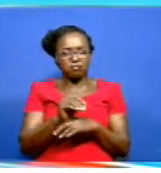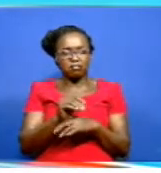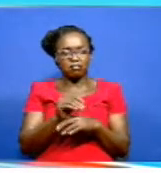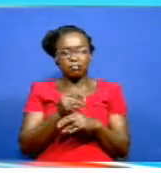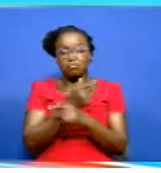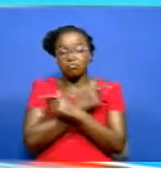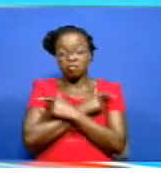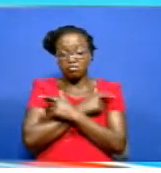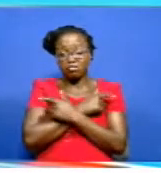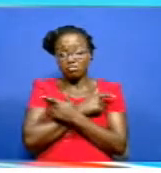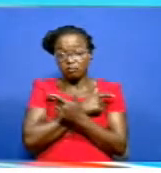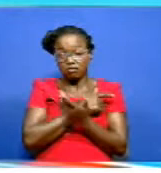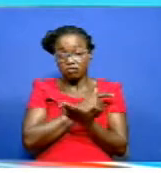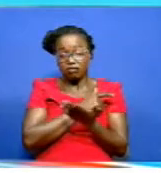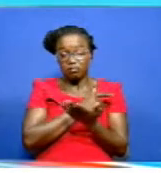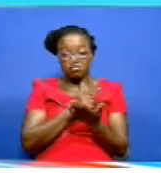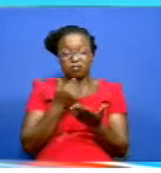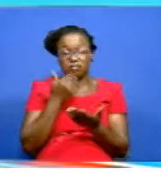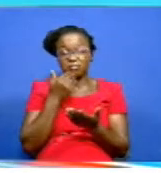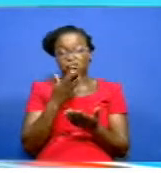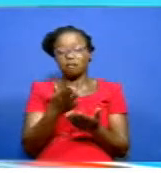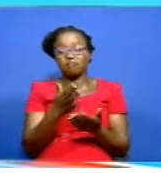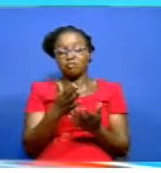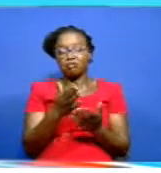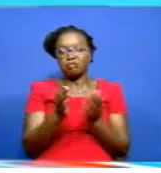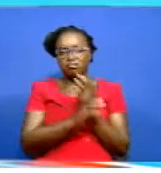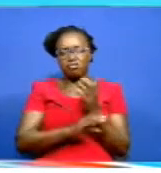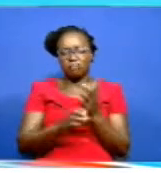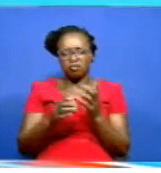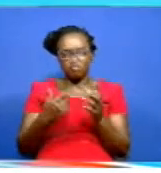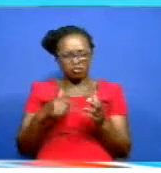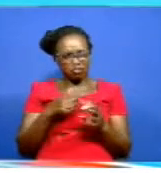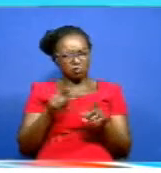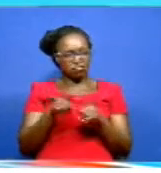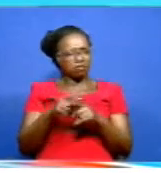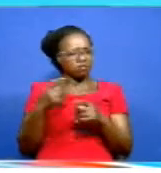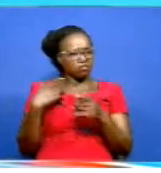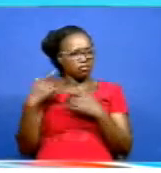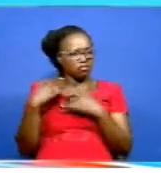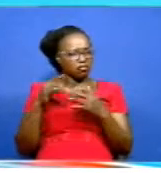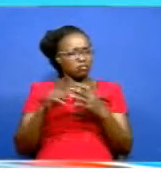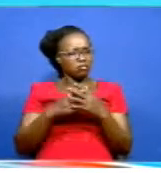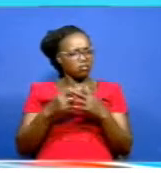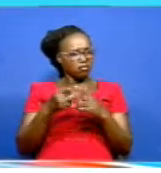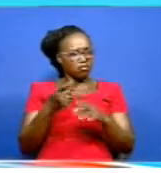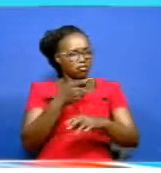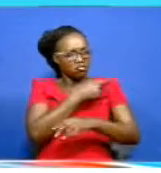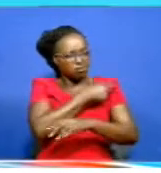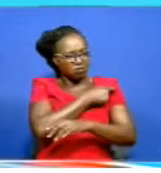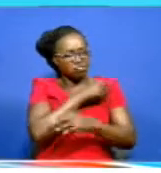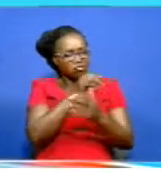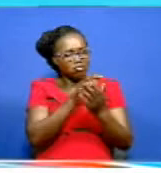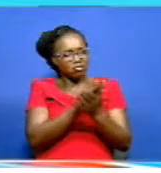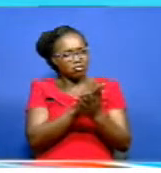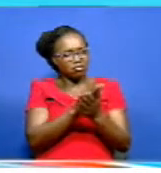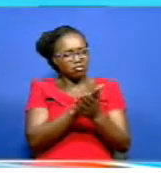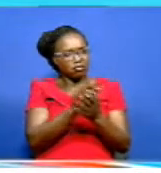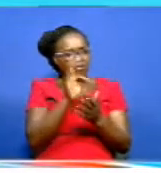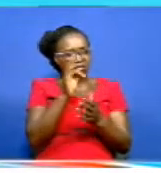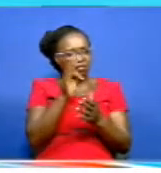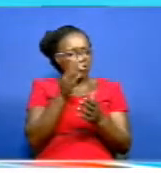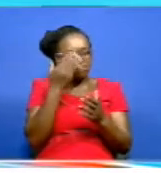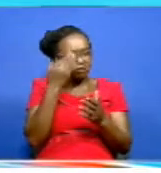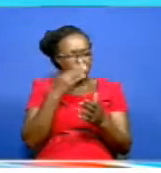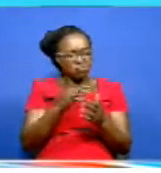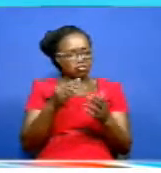that country. Should we be concerned? We just started the vaccination exercise, and of course we have the third wave, and of